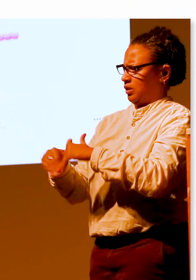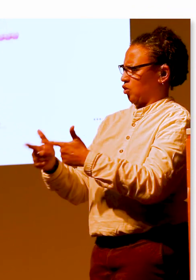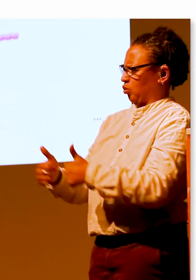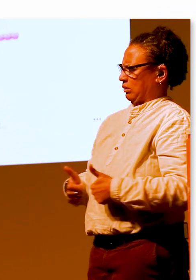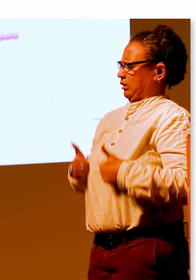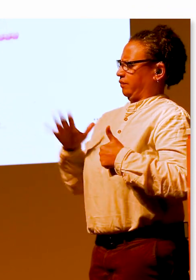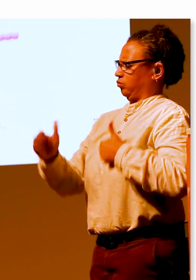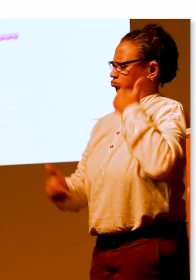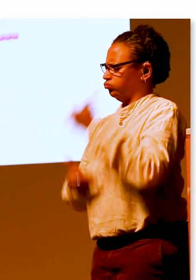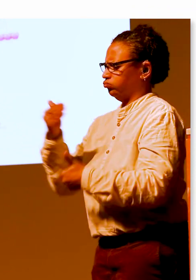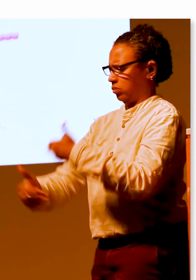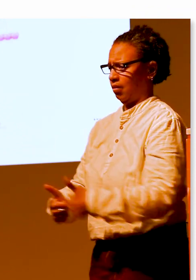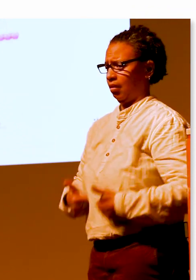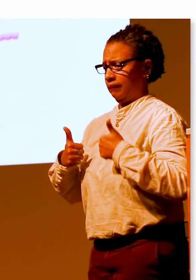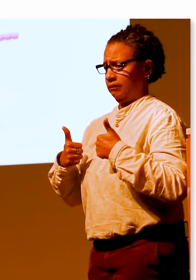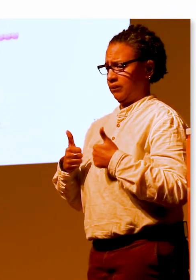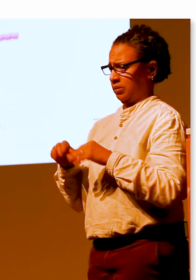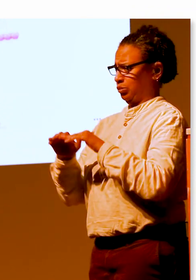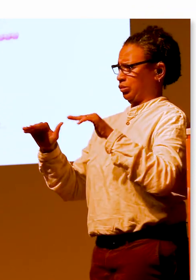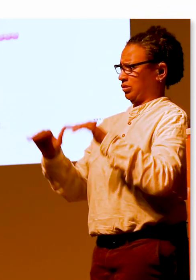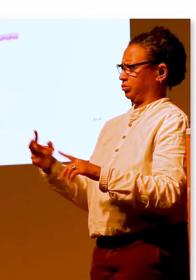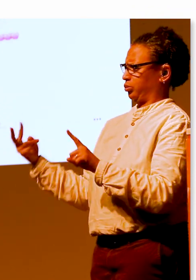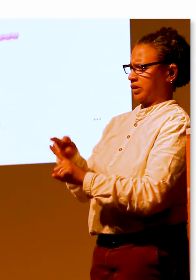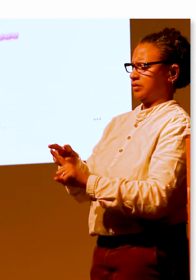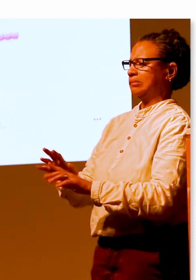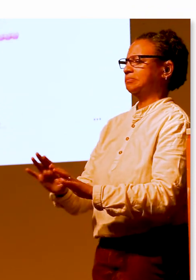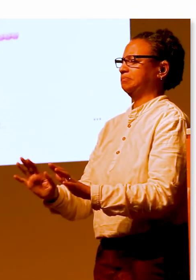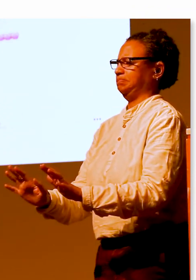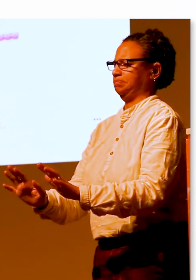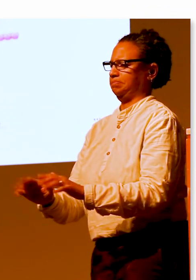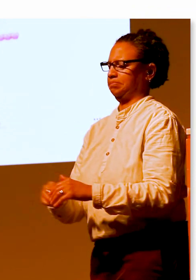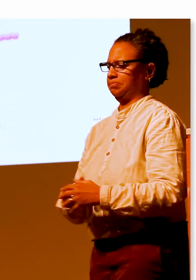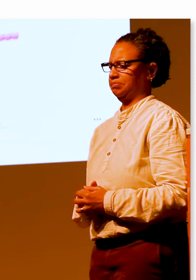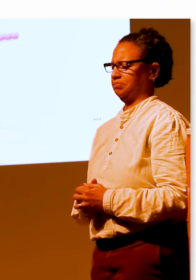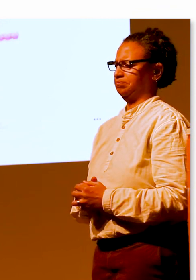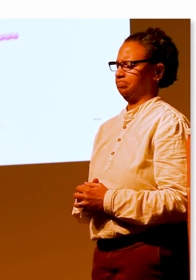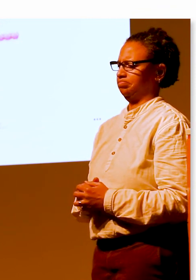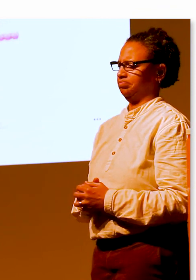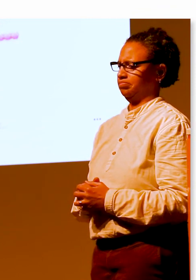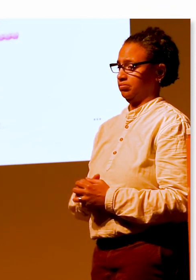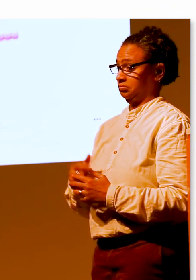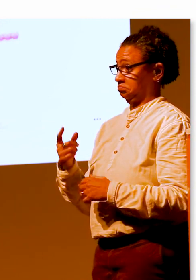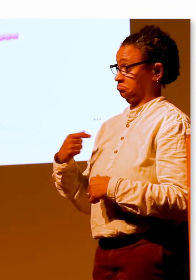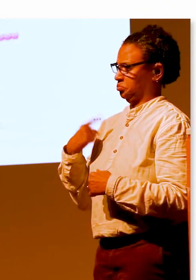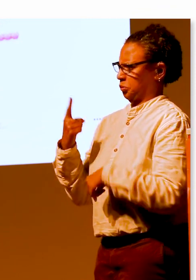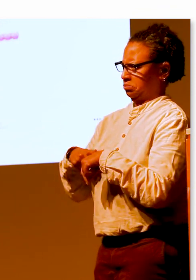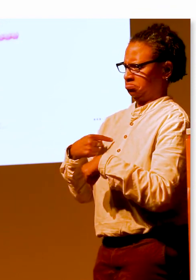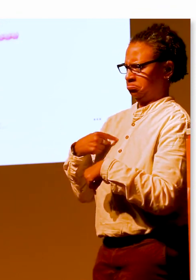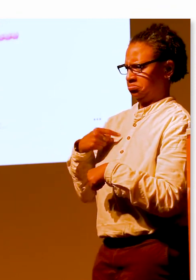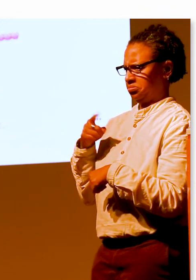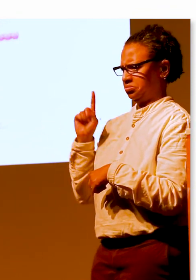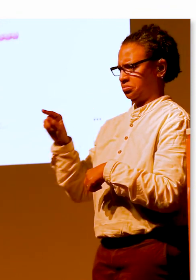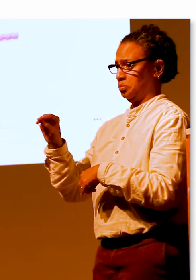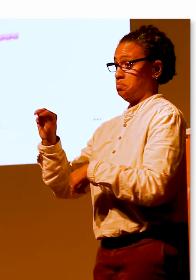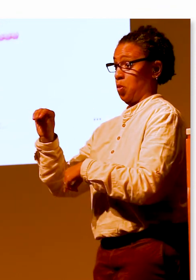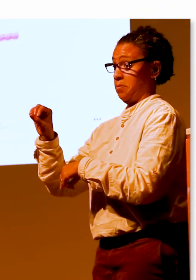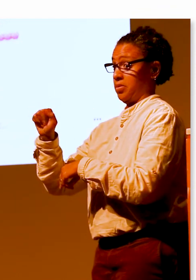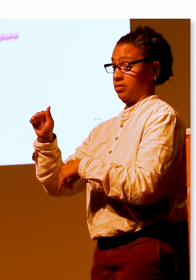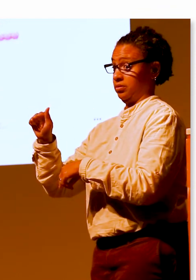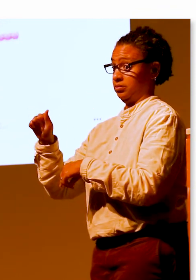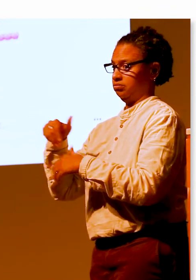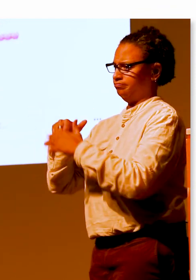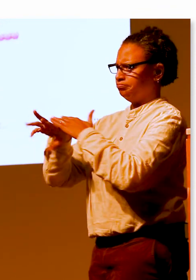And as I was walking around in the galleries with them, we were zooming through, there's, Kathy Opie's work and Lyle